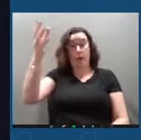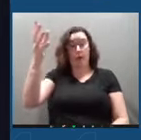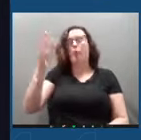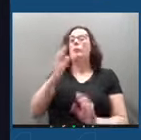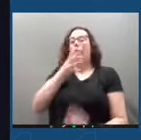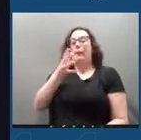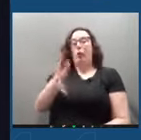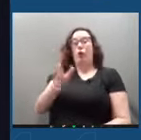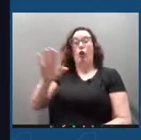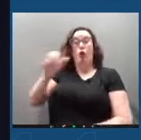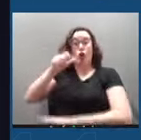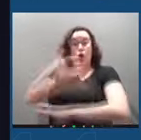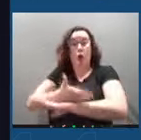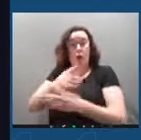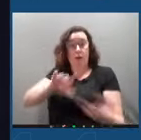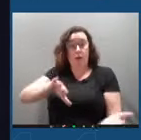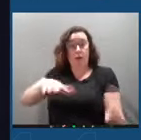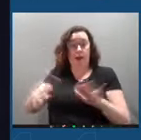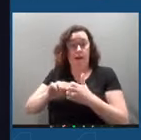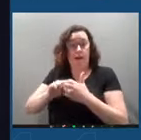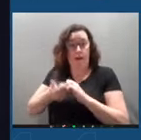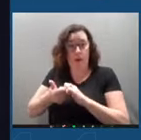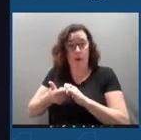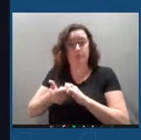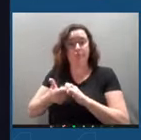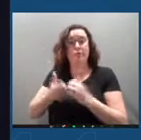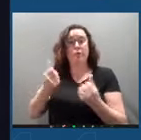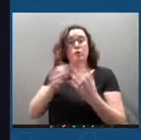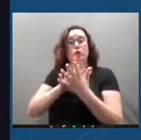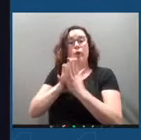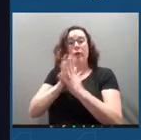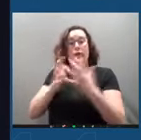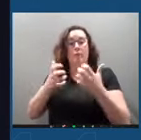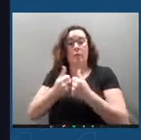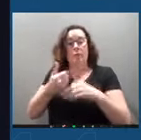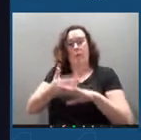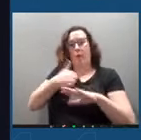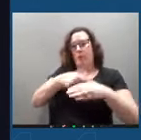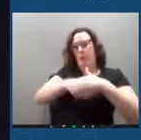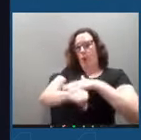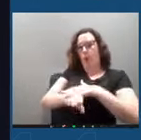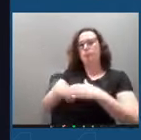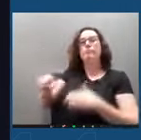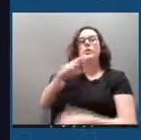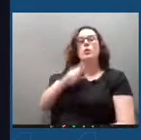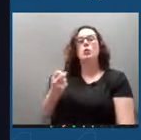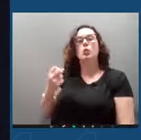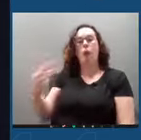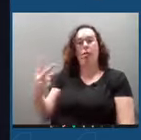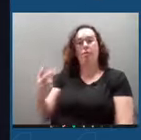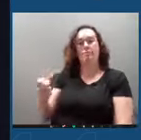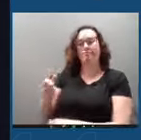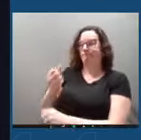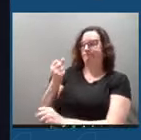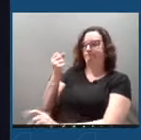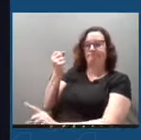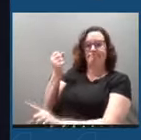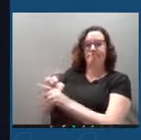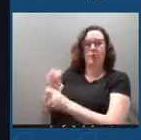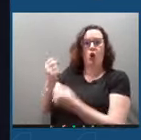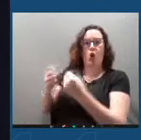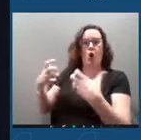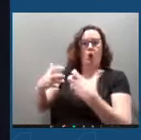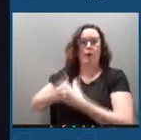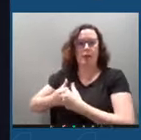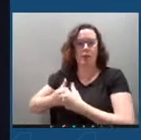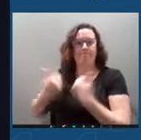crash before I was even born. 12-year-old daughter killed in a car crash. And the pain of that loss, like the mayor